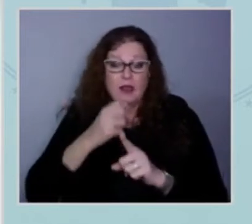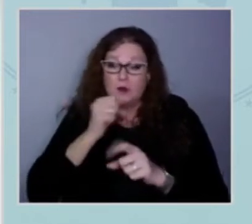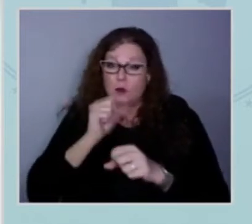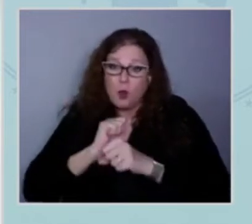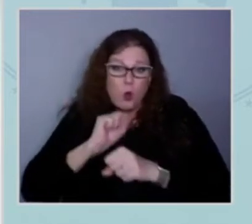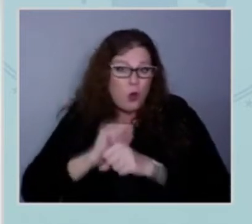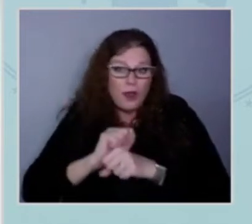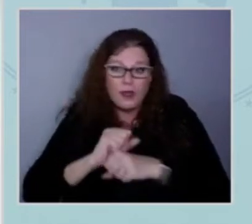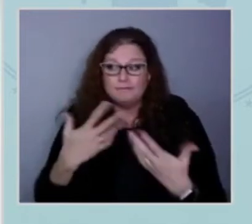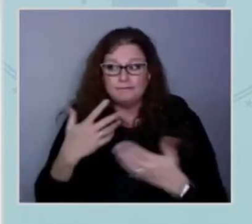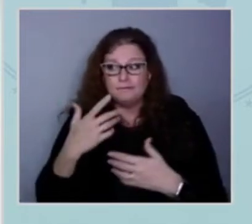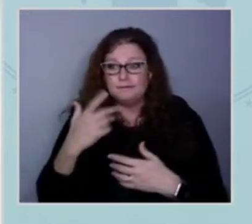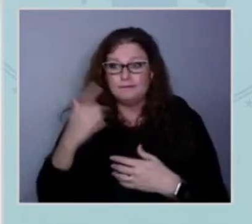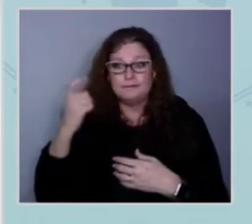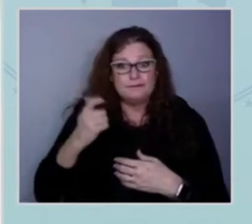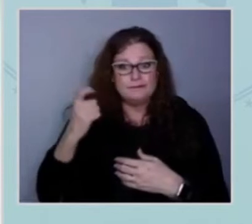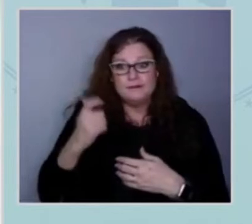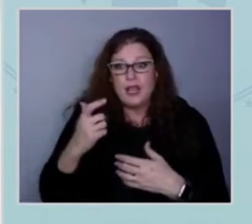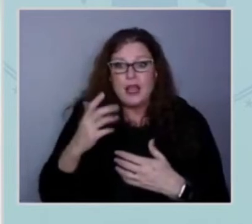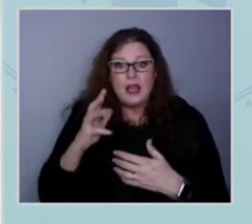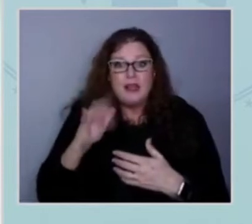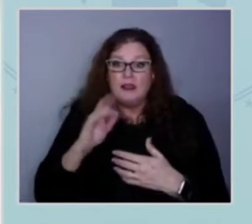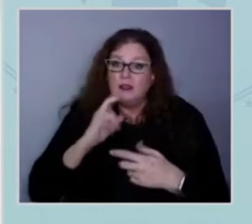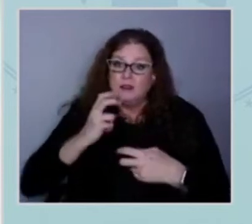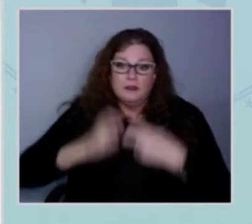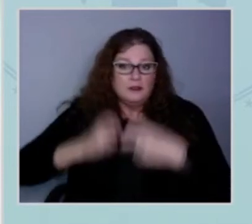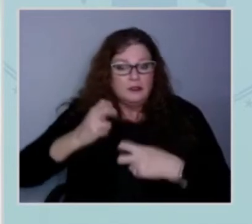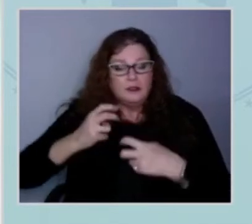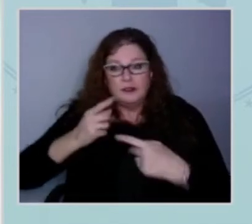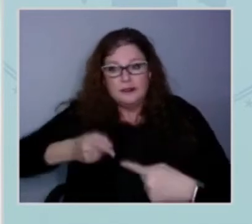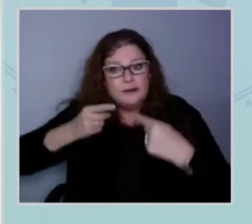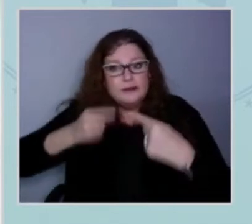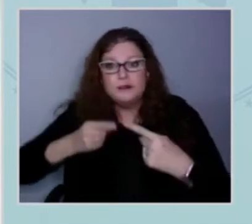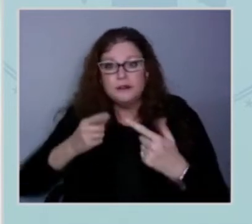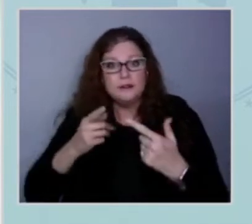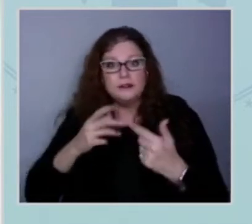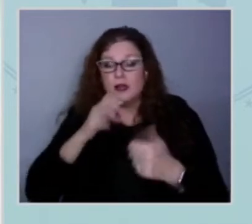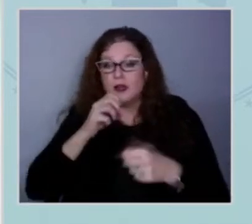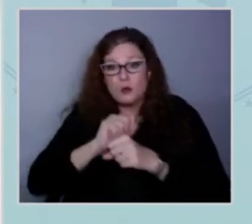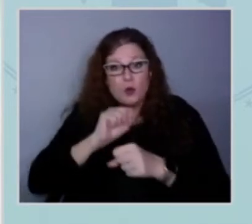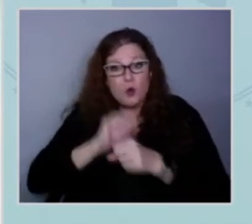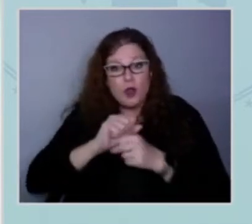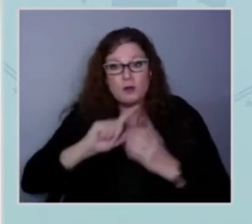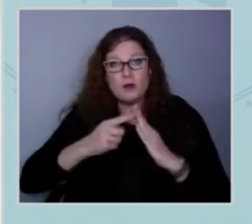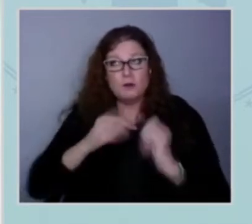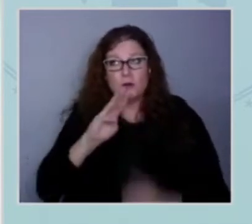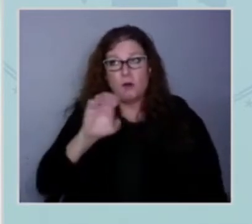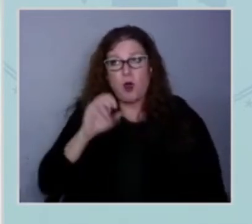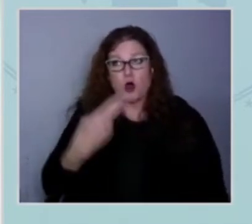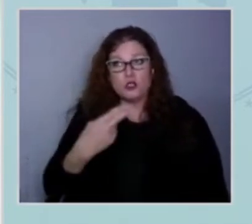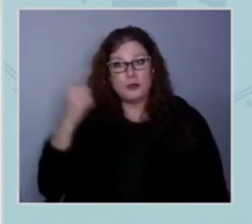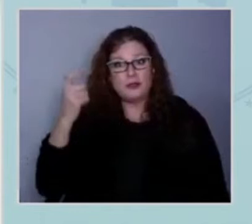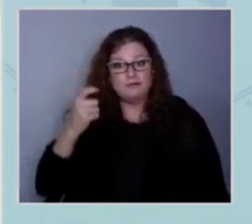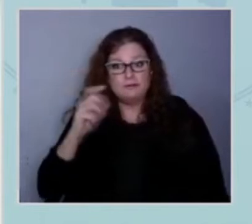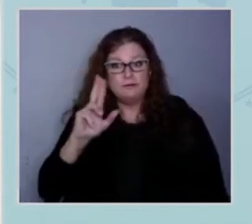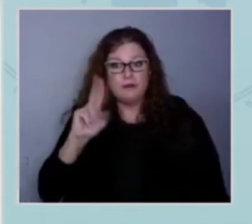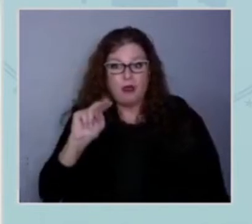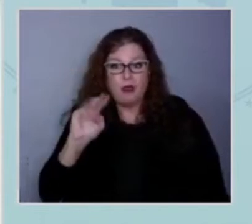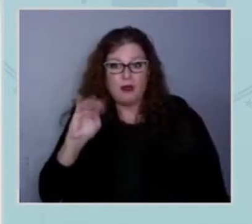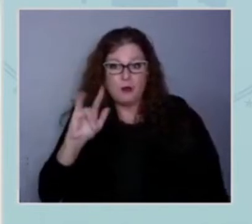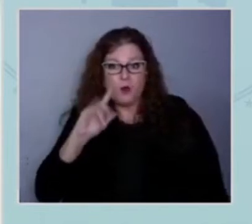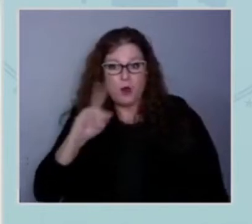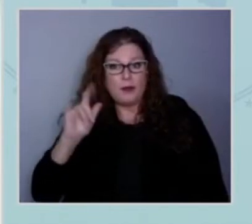where I am now unemployed and I'm getting unemployment, and that's been difficult. During the time